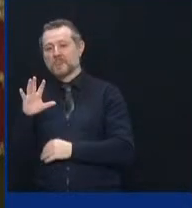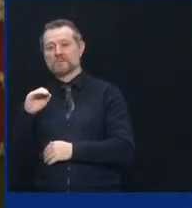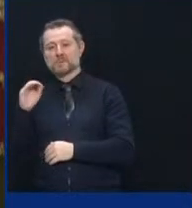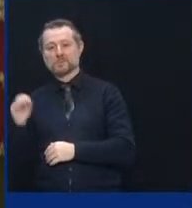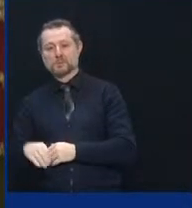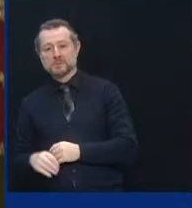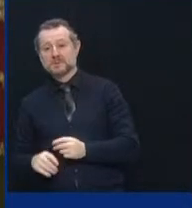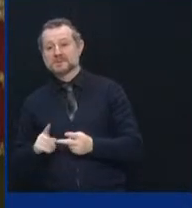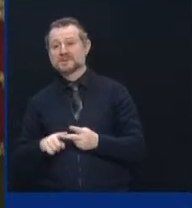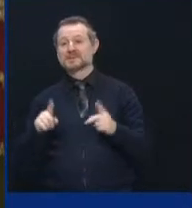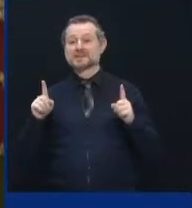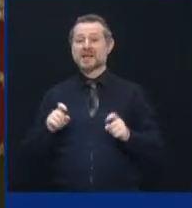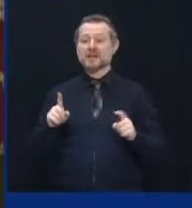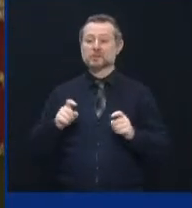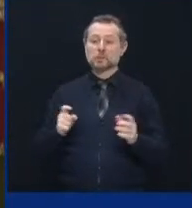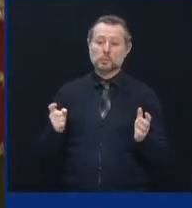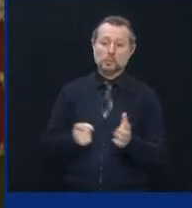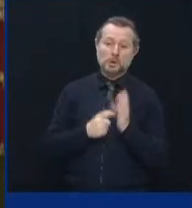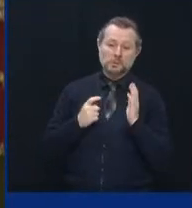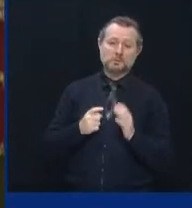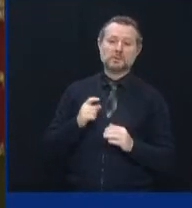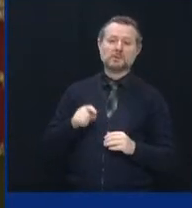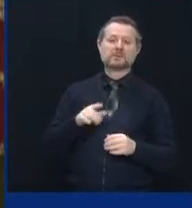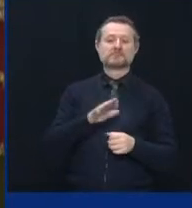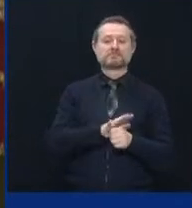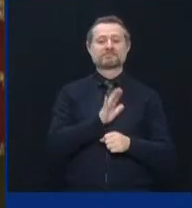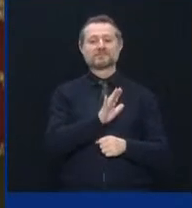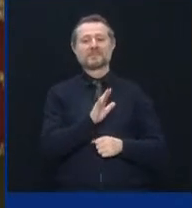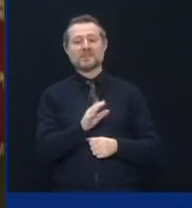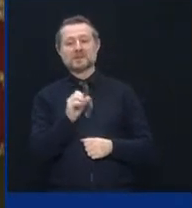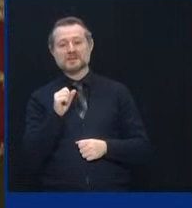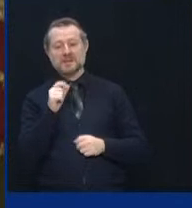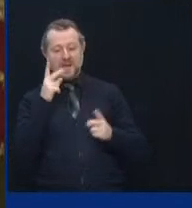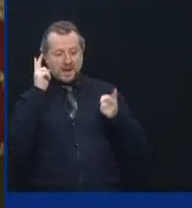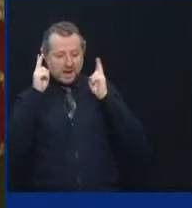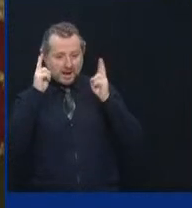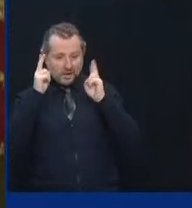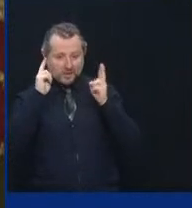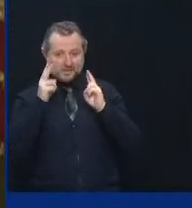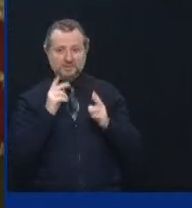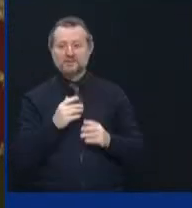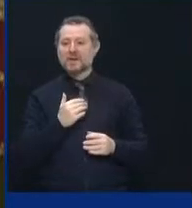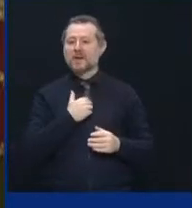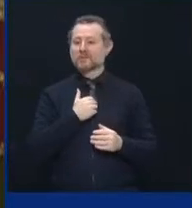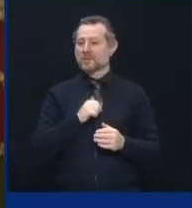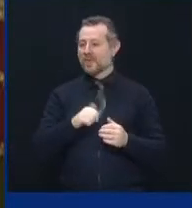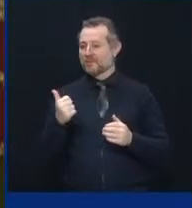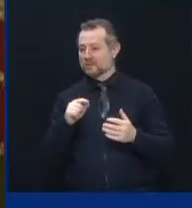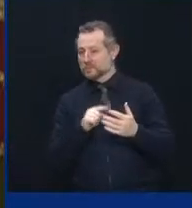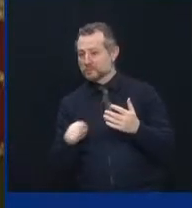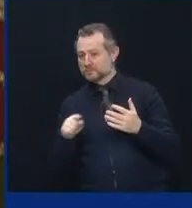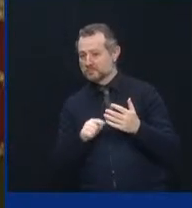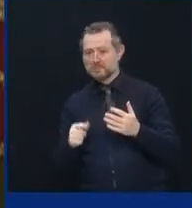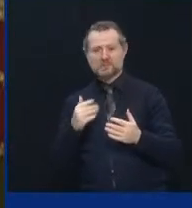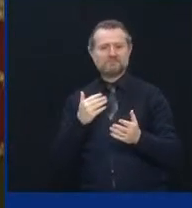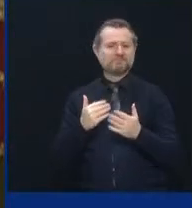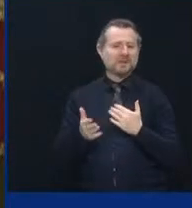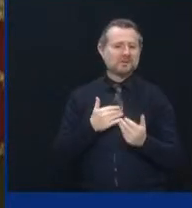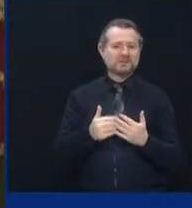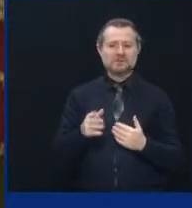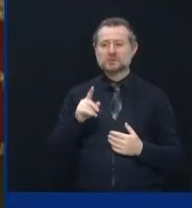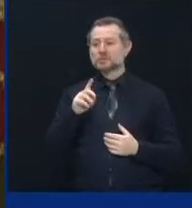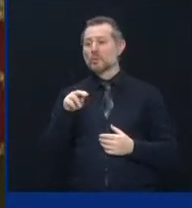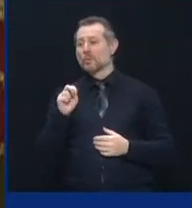on salons that are once a week, regardless of whether or not you're in, or once every other week, regardless of whether or not you're in a zone. So all of